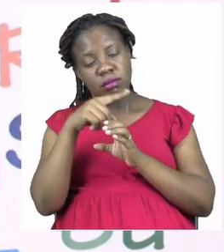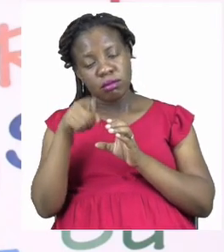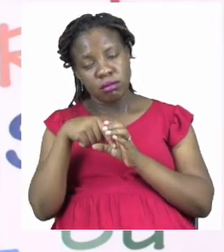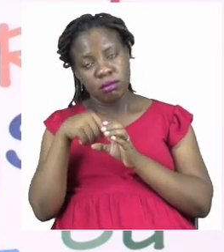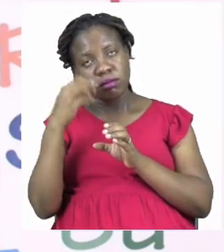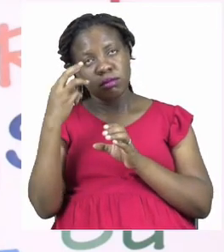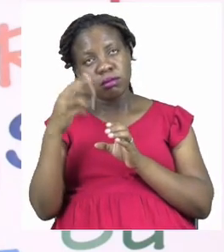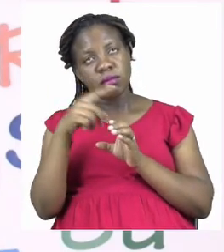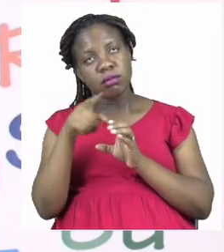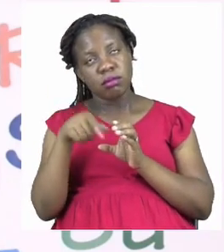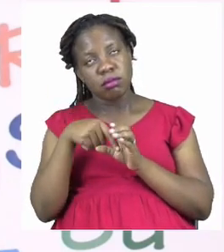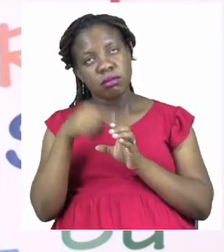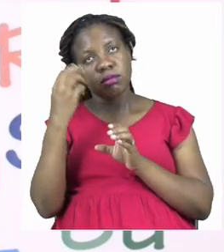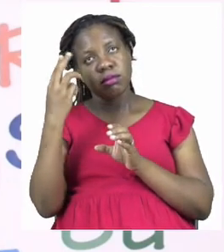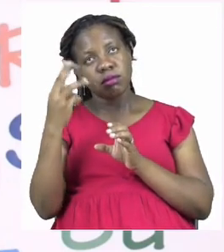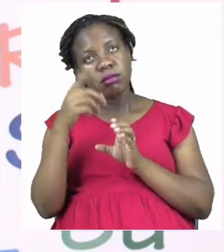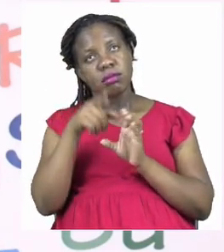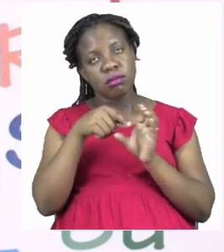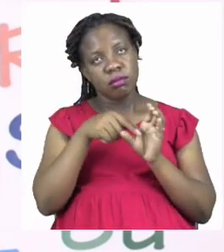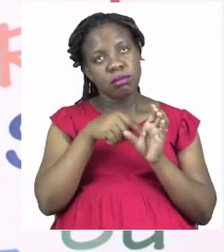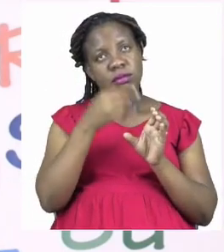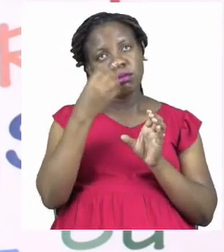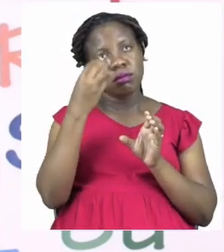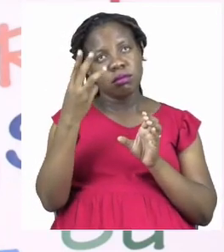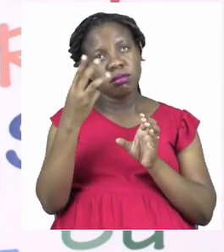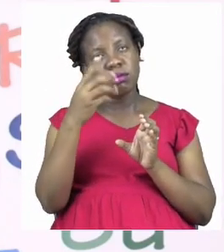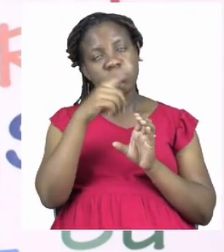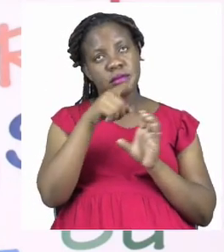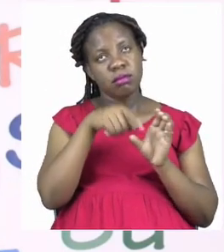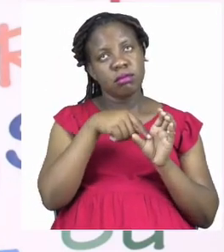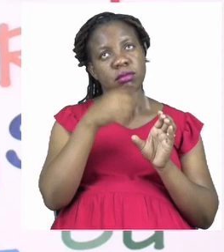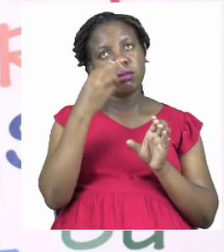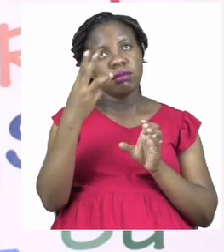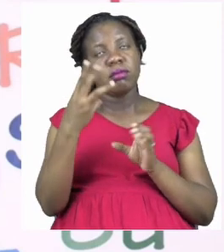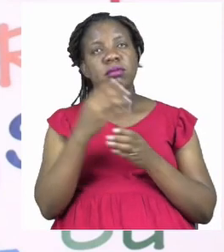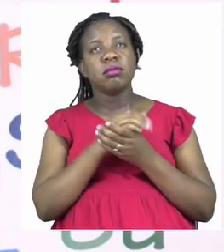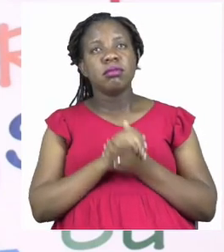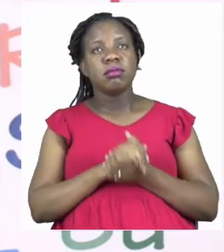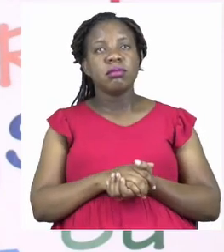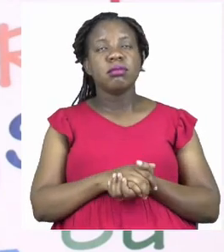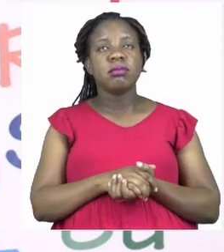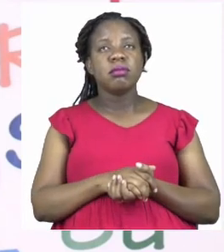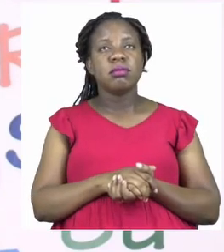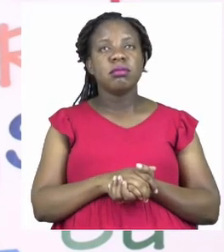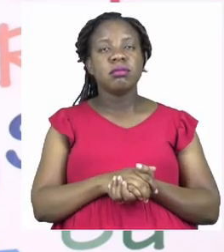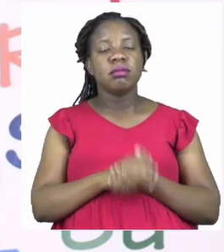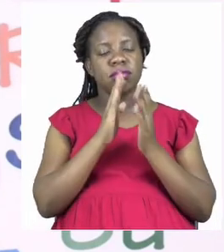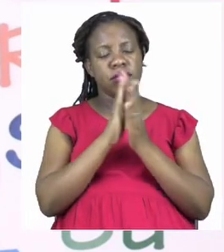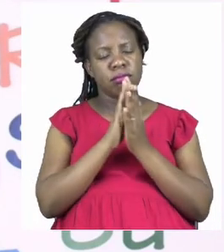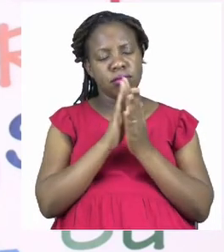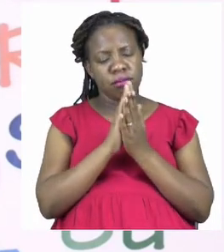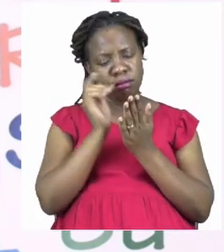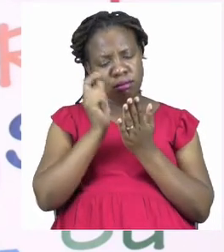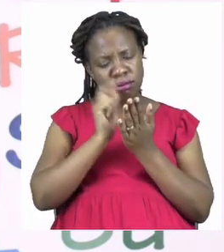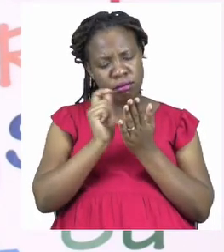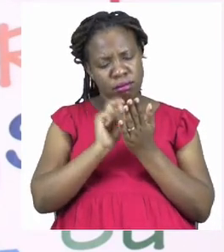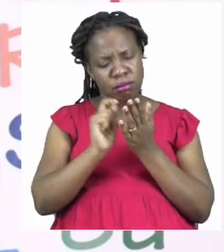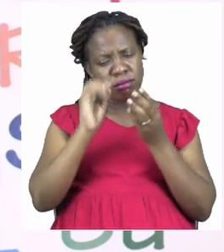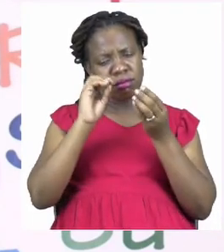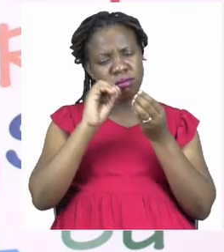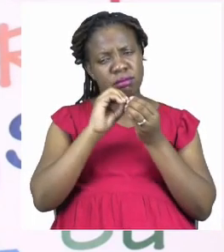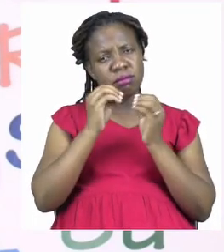3. Let's keep going. Make sure that you make your numbers nice and neat. You don't have to